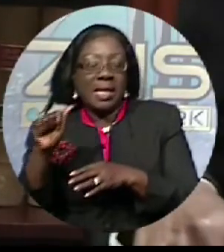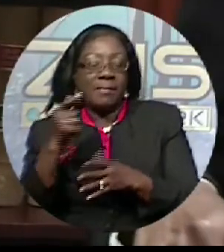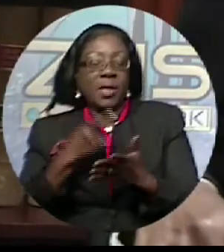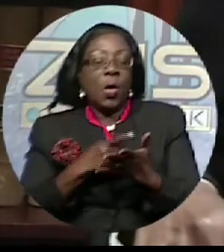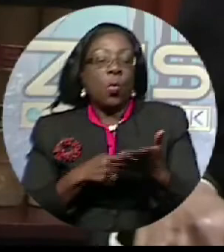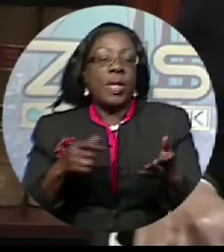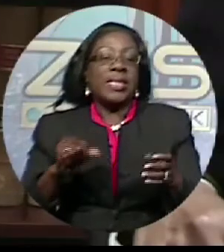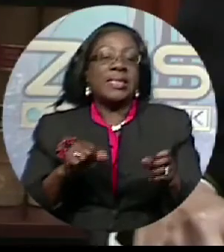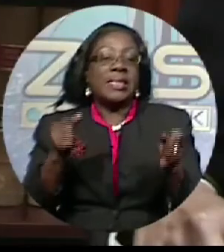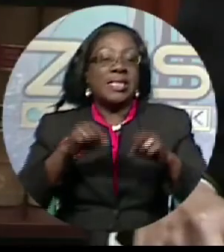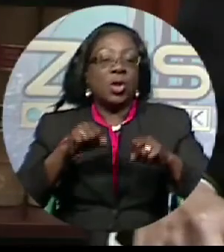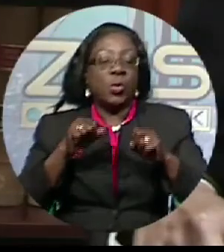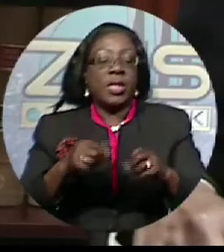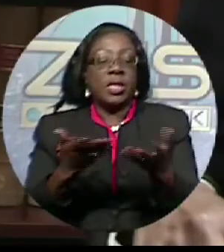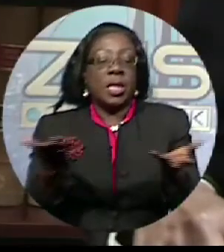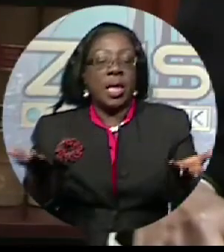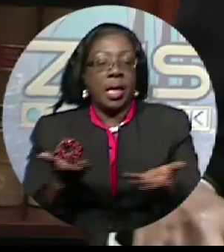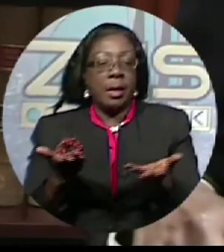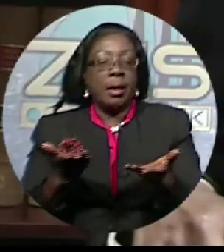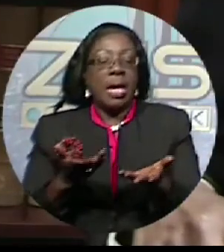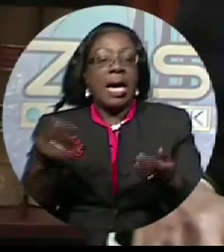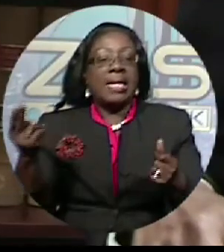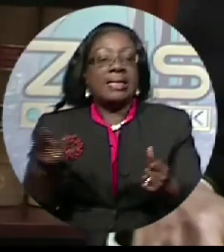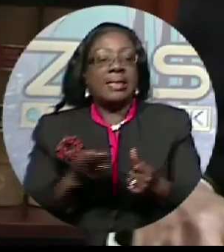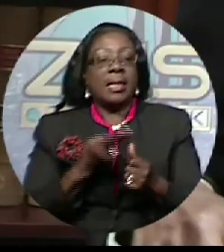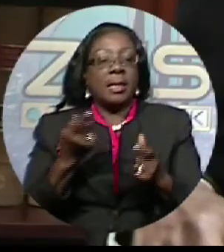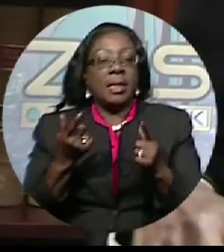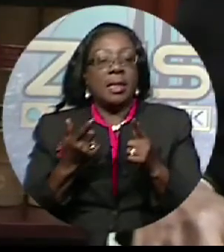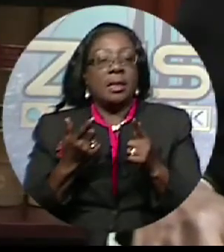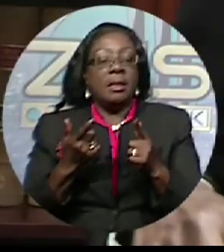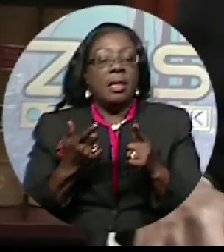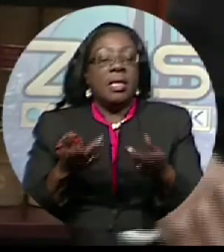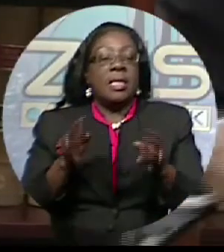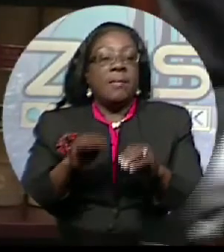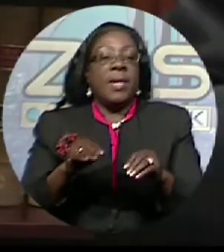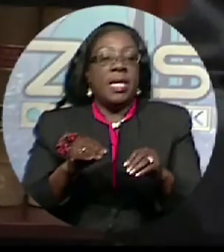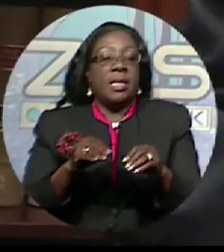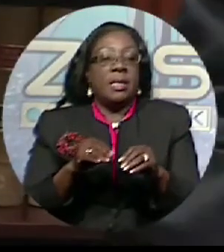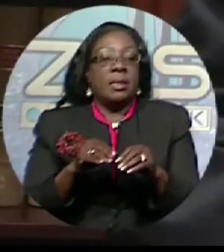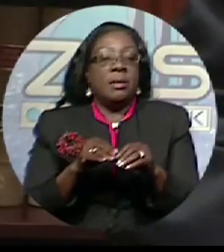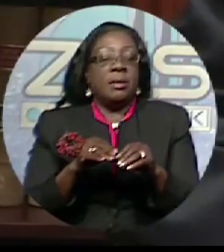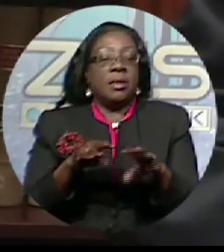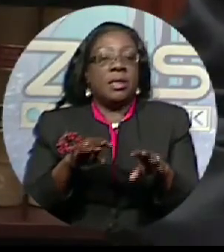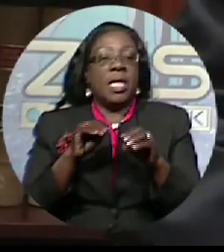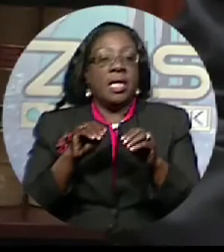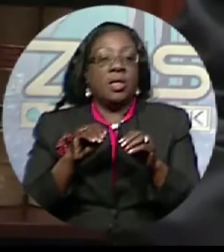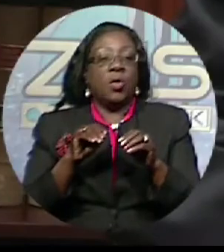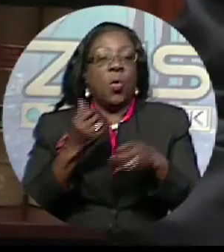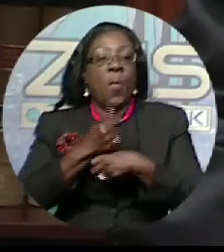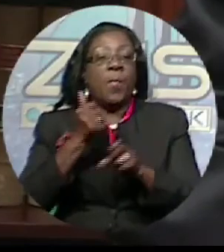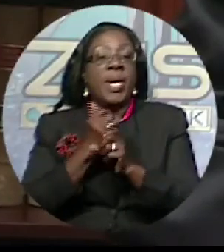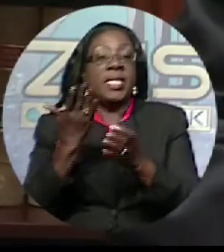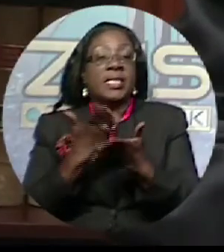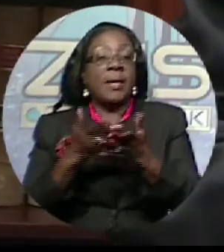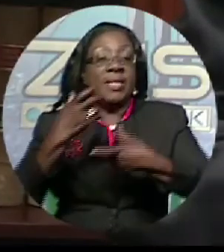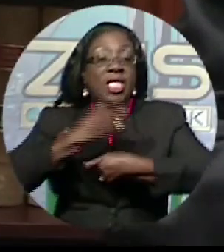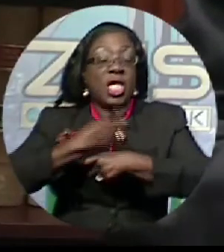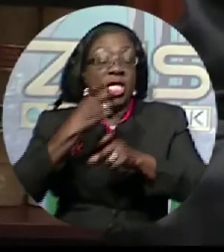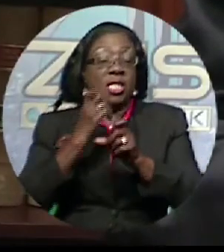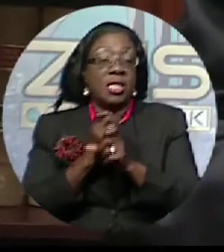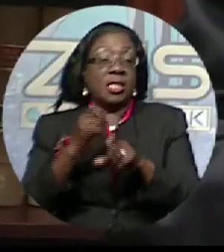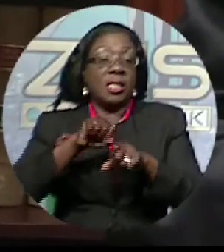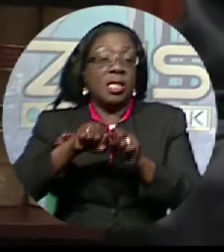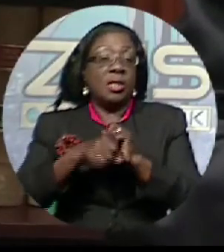here. On the ground, and secondly, they undertook to make some changes